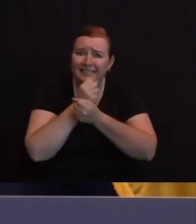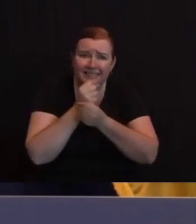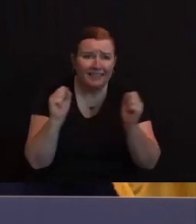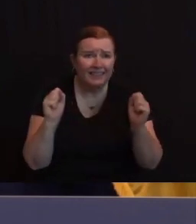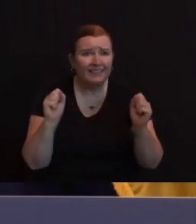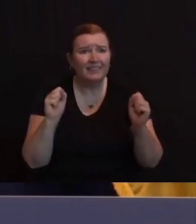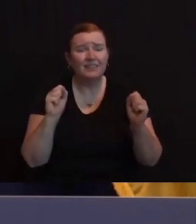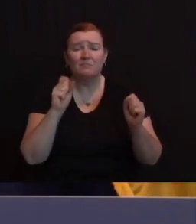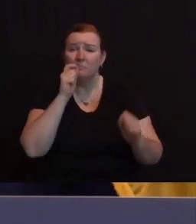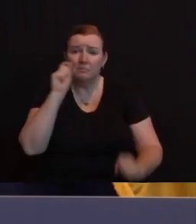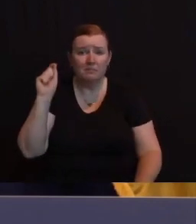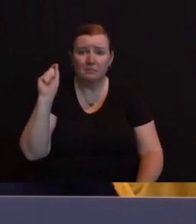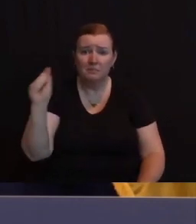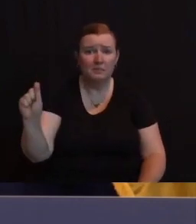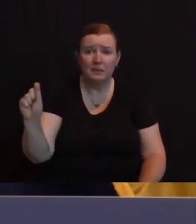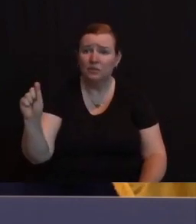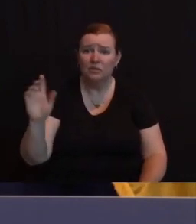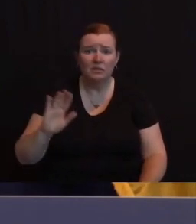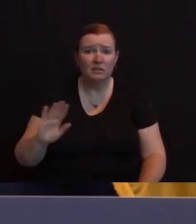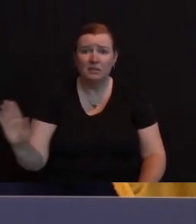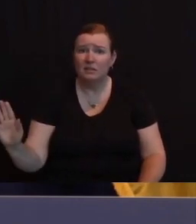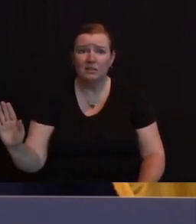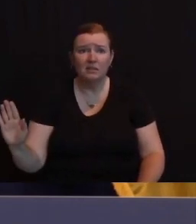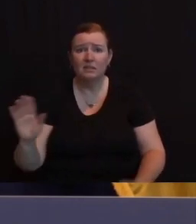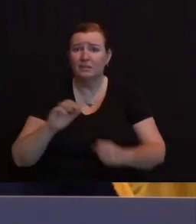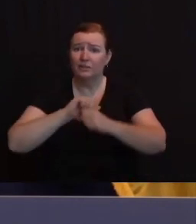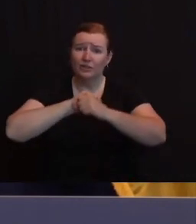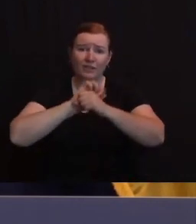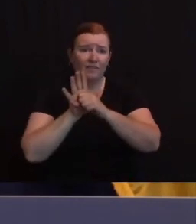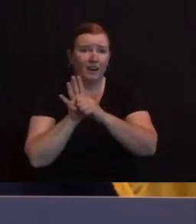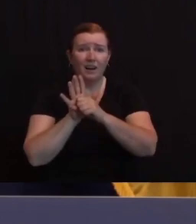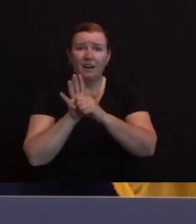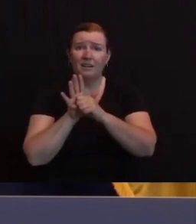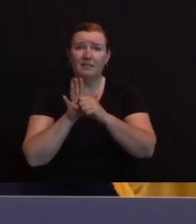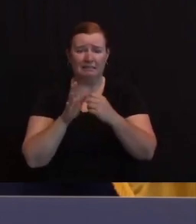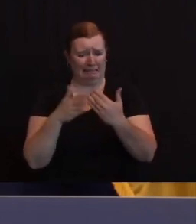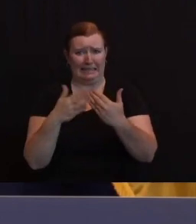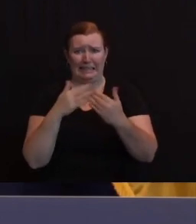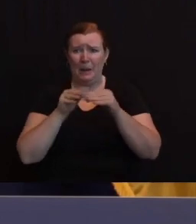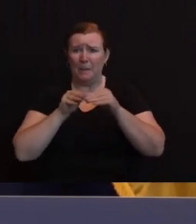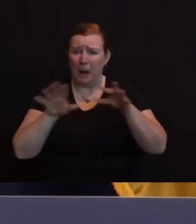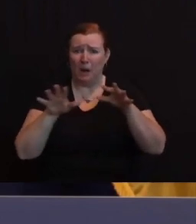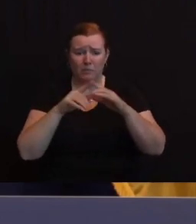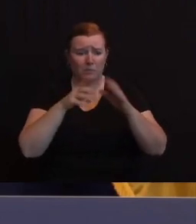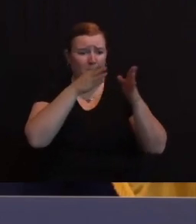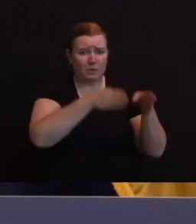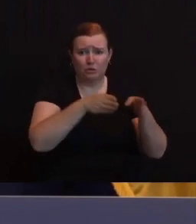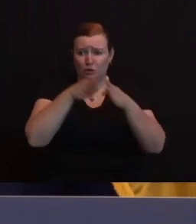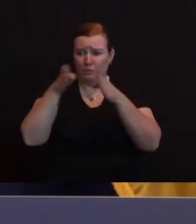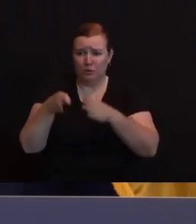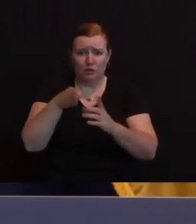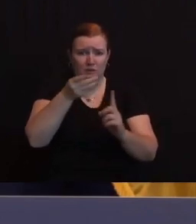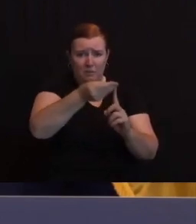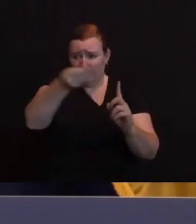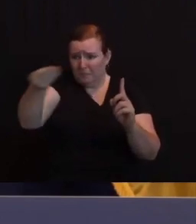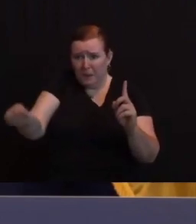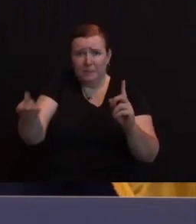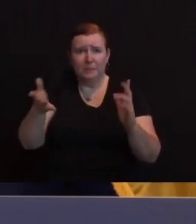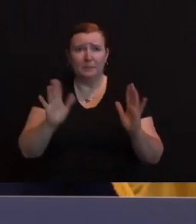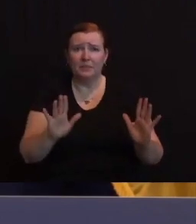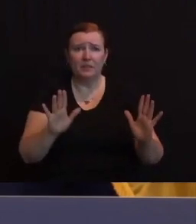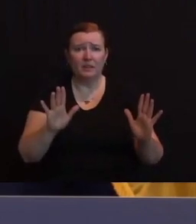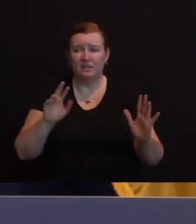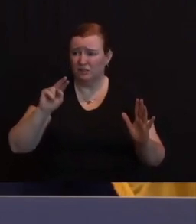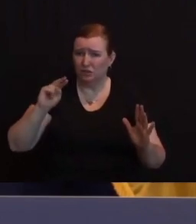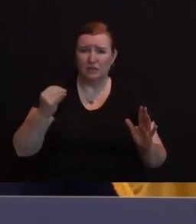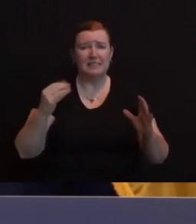around more efficiently. They put the hard work we've all undertaken together, the millions of us, since March, at risk of